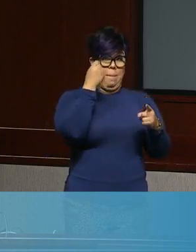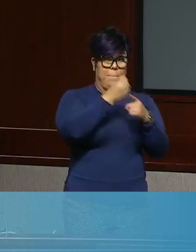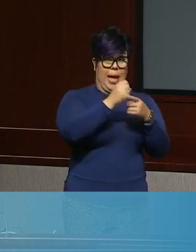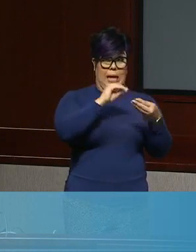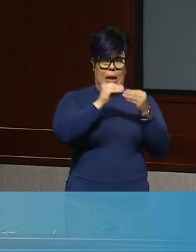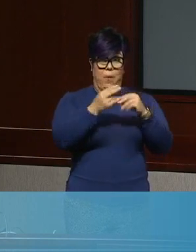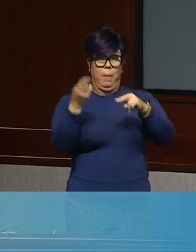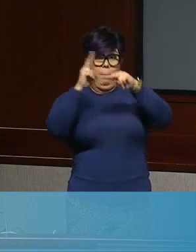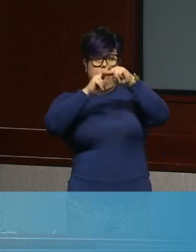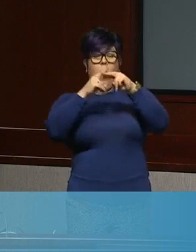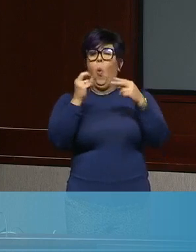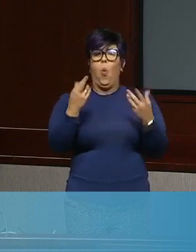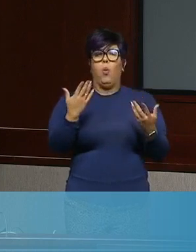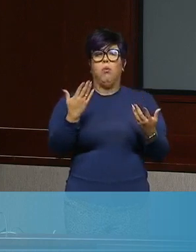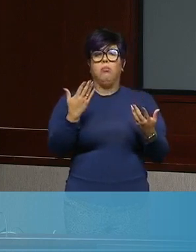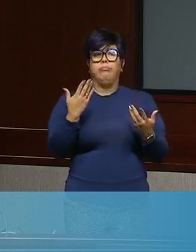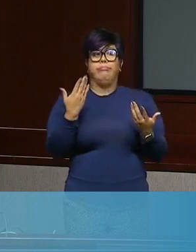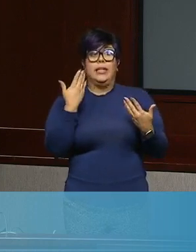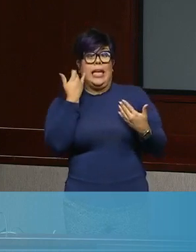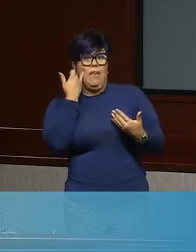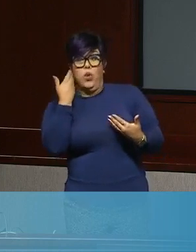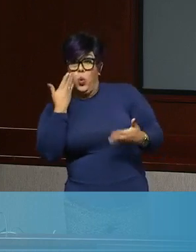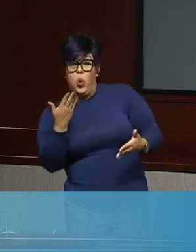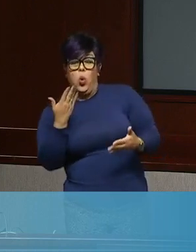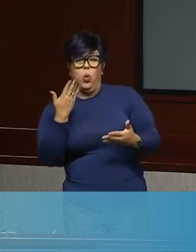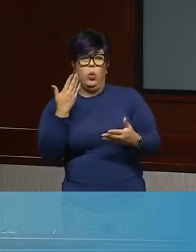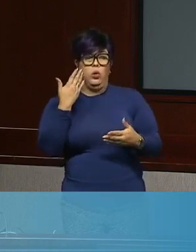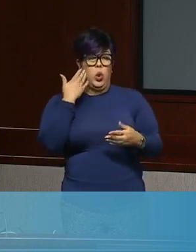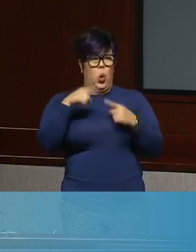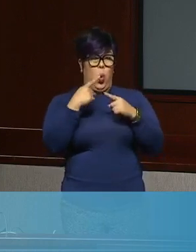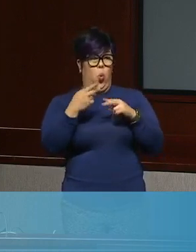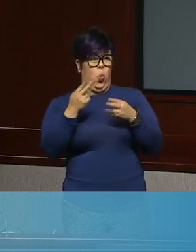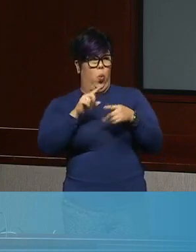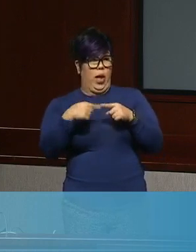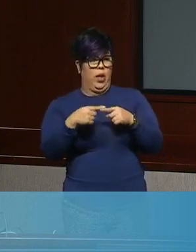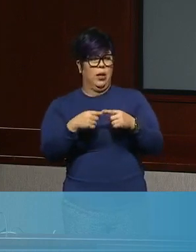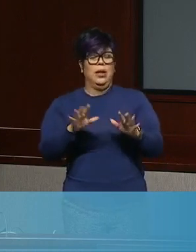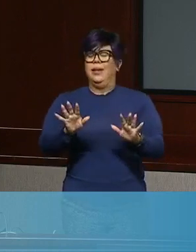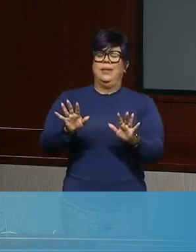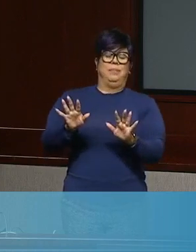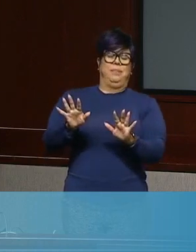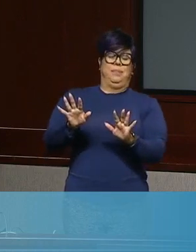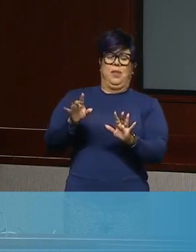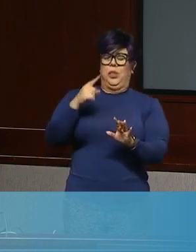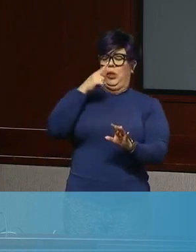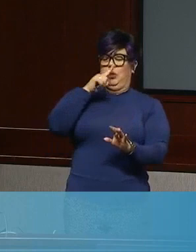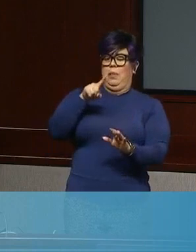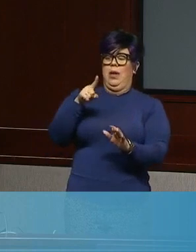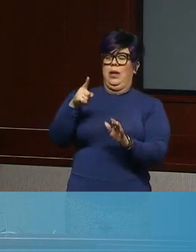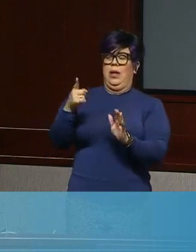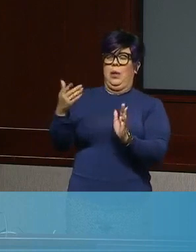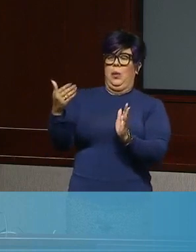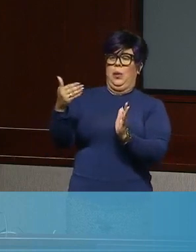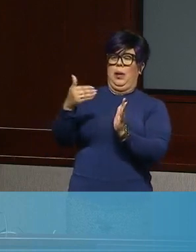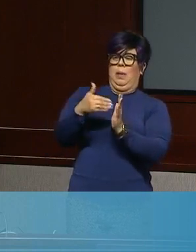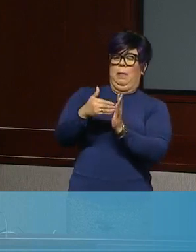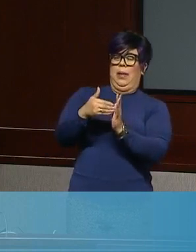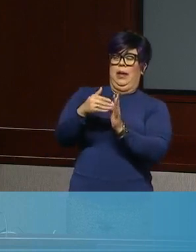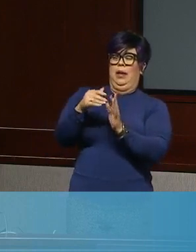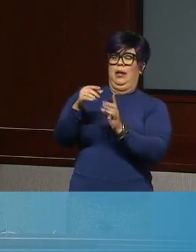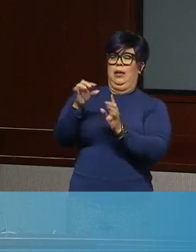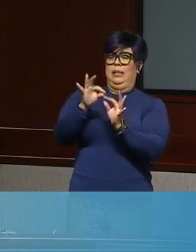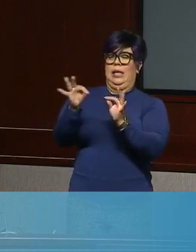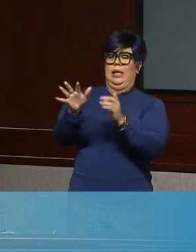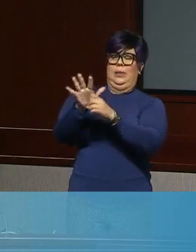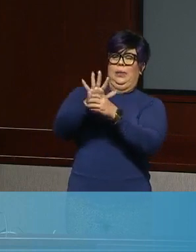if there are any? So, Austin, can you repeat that one more time? I want to make sure that I couldn't hear, there was a word in there that, did